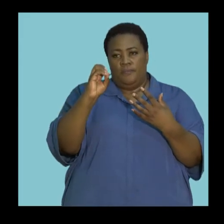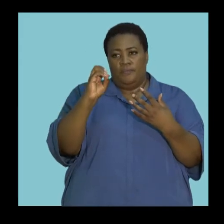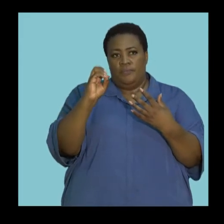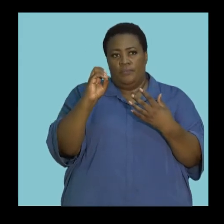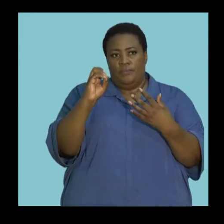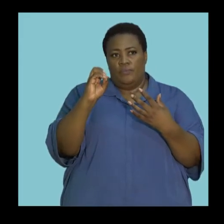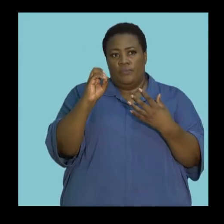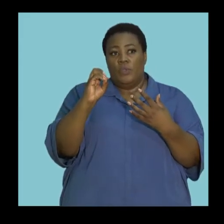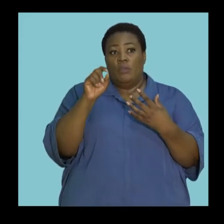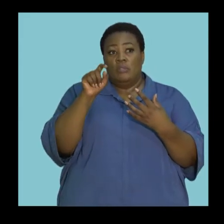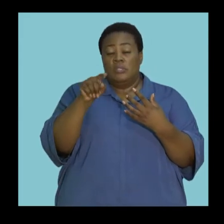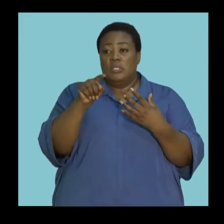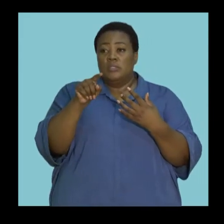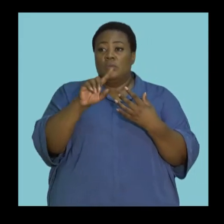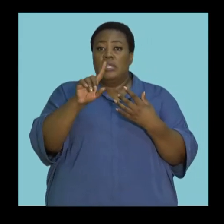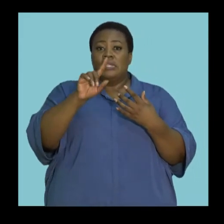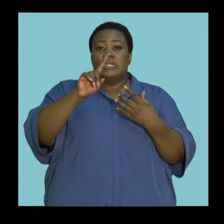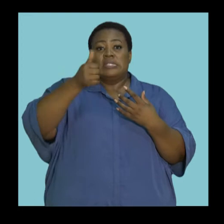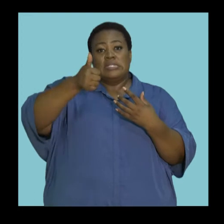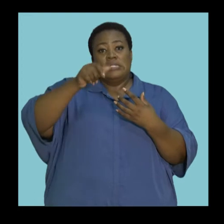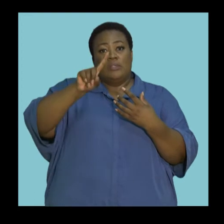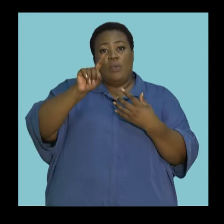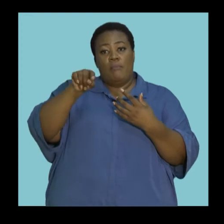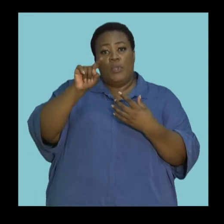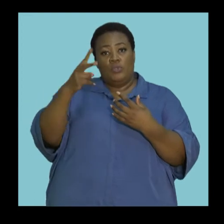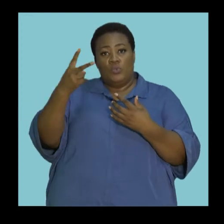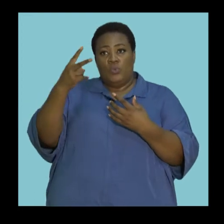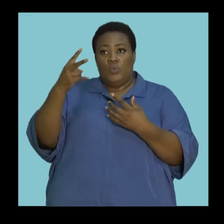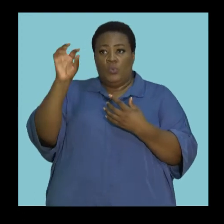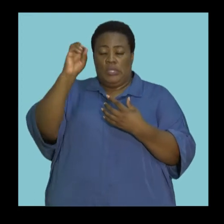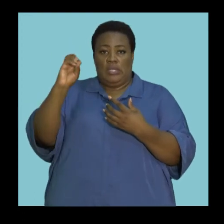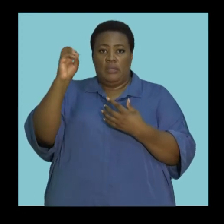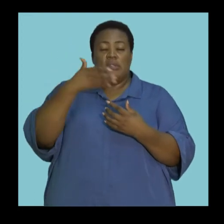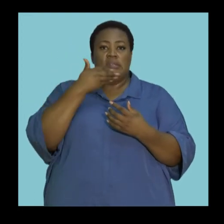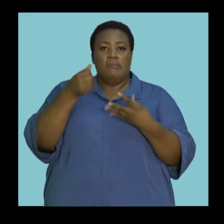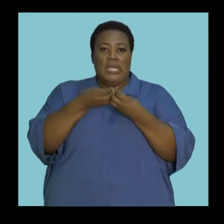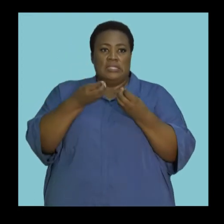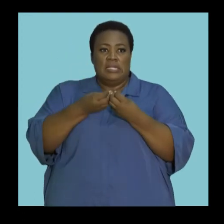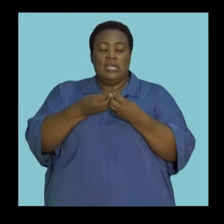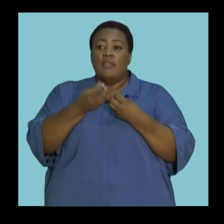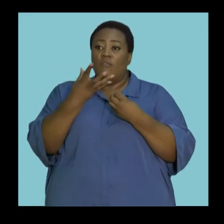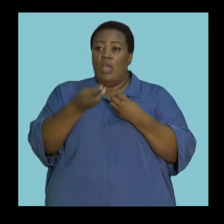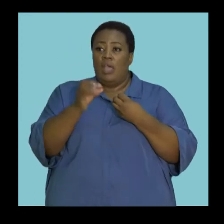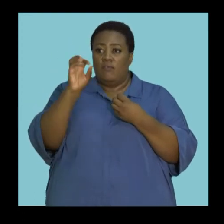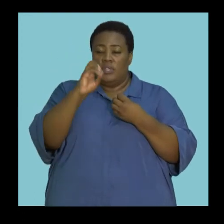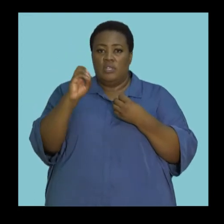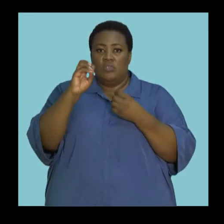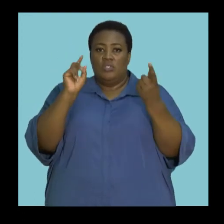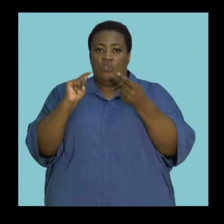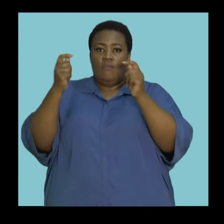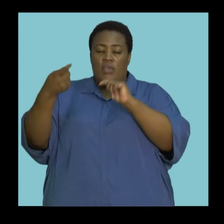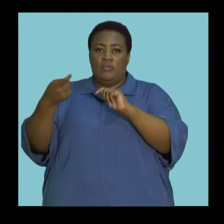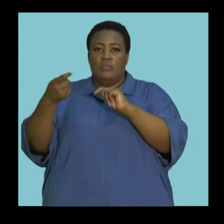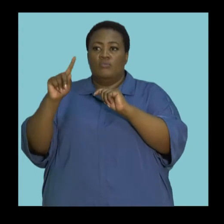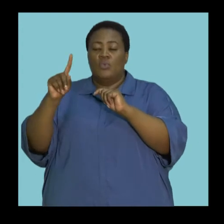360. So that equates to 61.2 degrees. The best thing when you have degrees is to convert